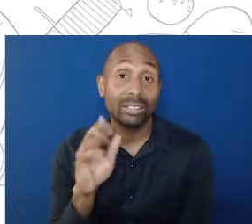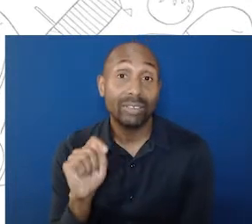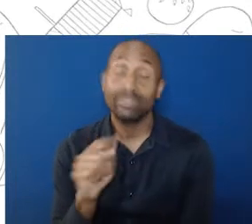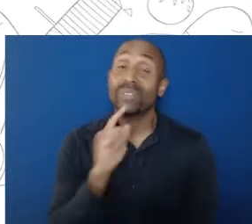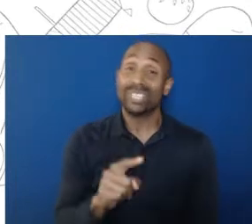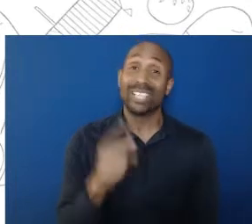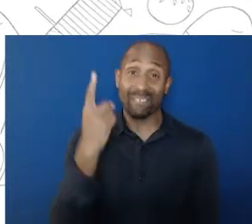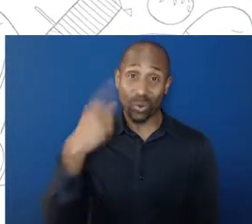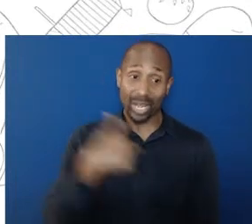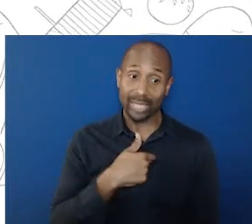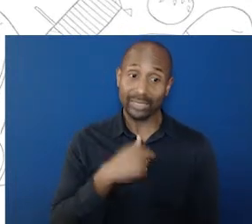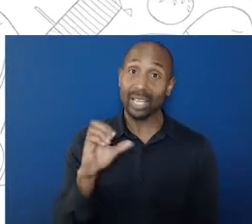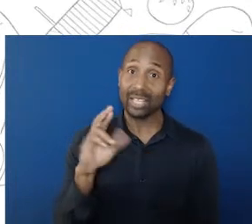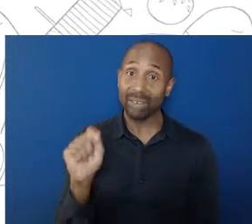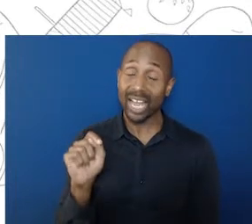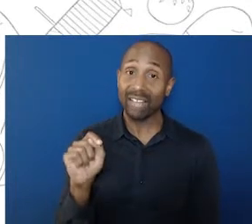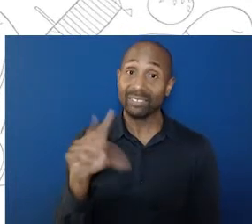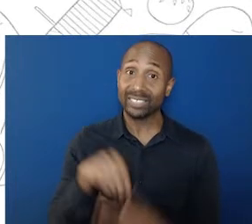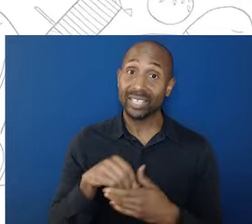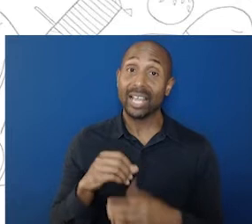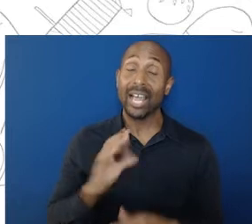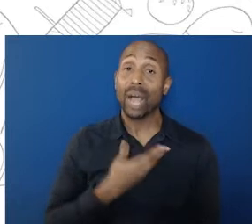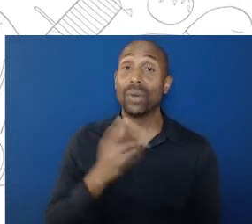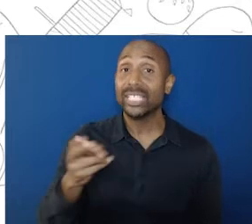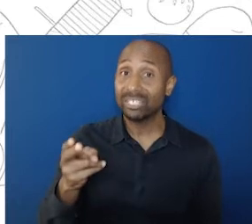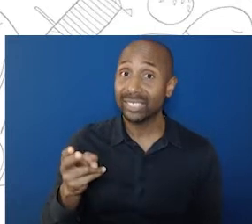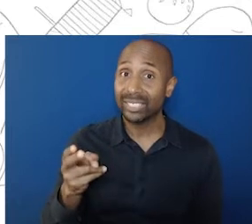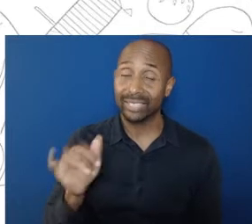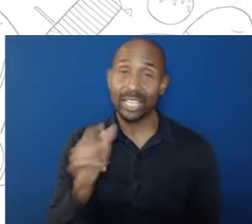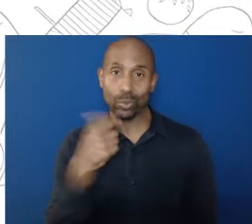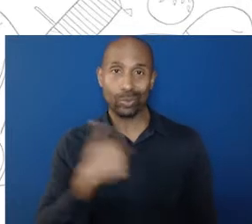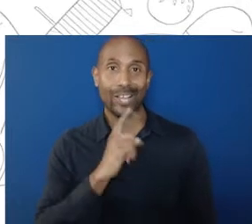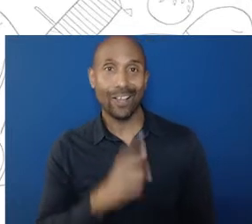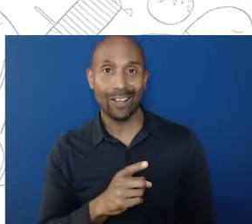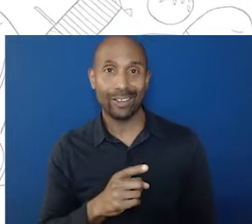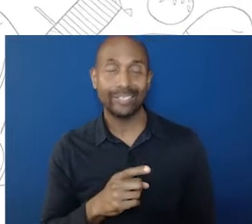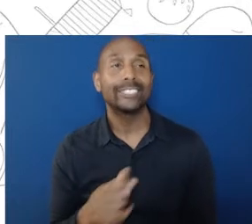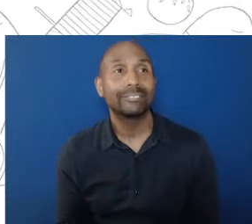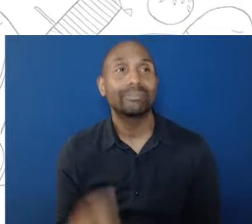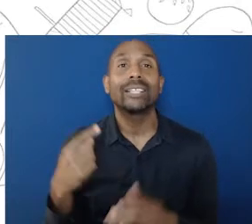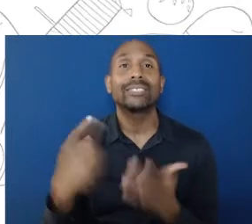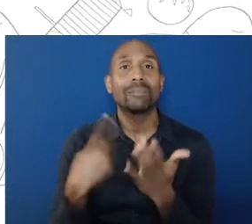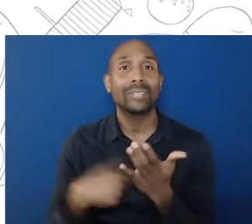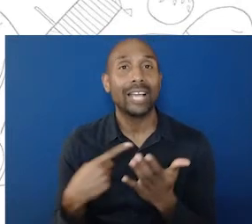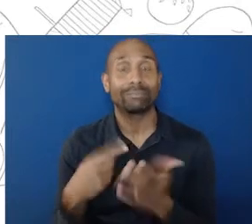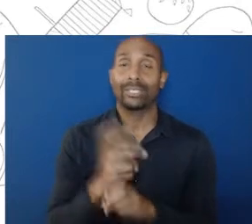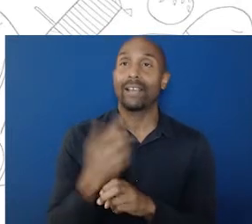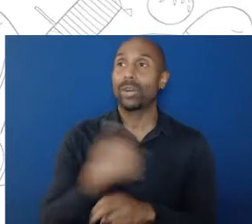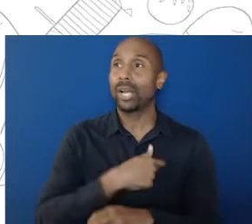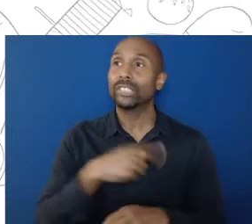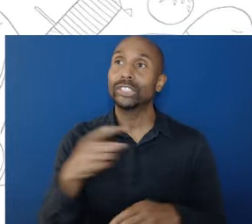are. And it can be hard to even be able to be intentional about what you